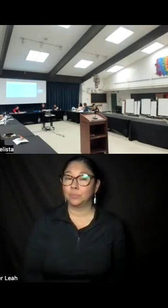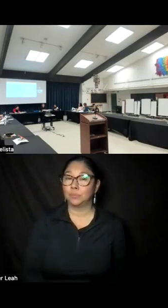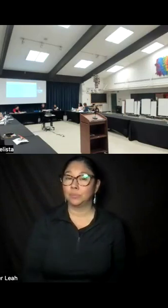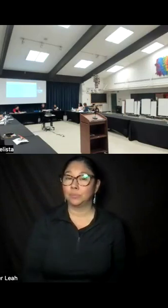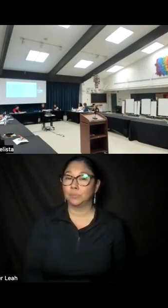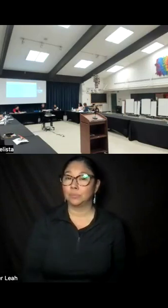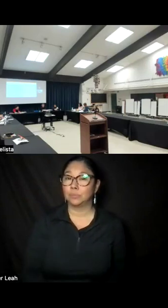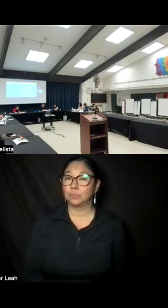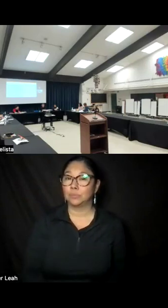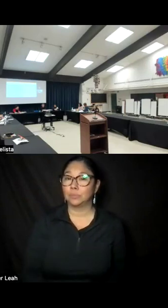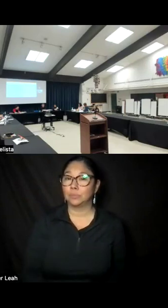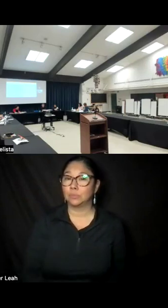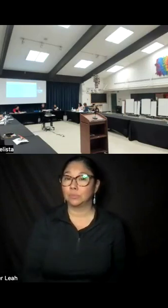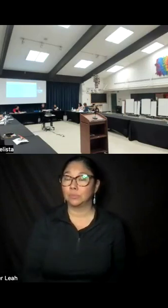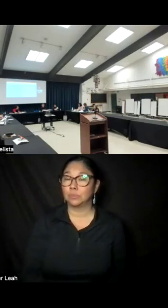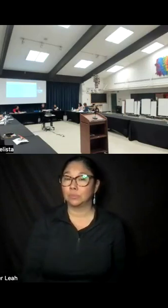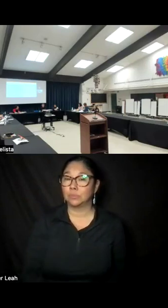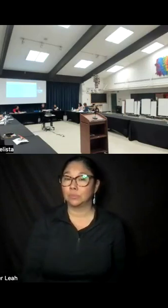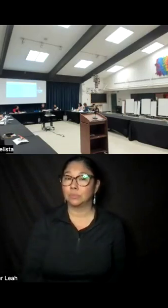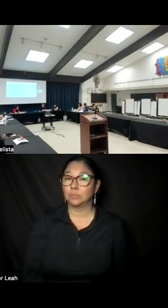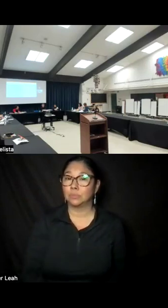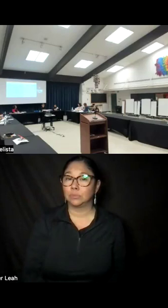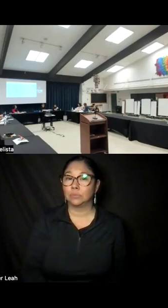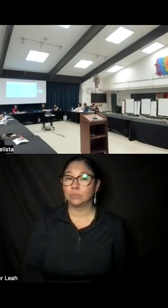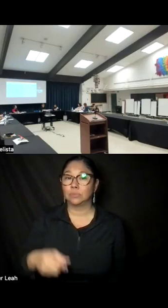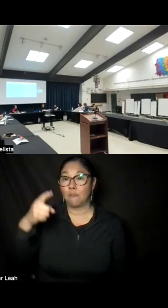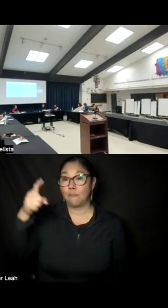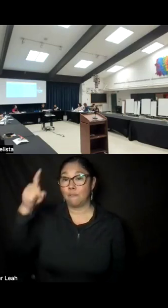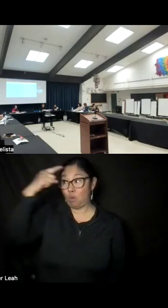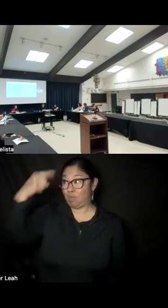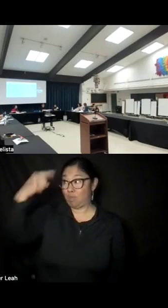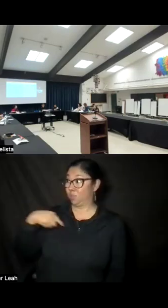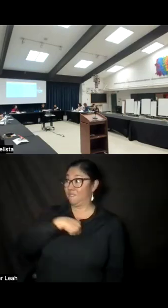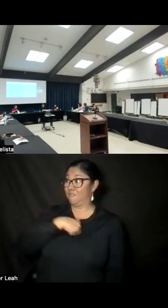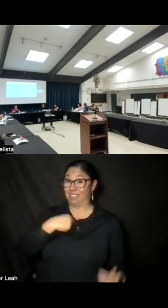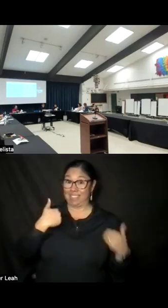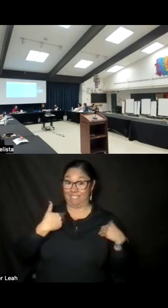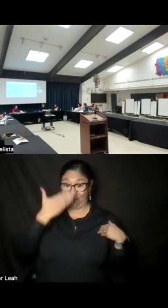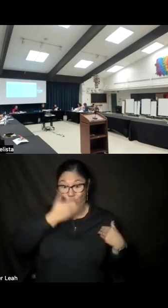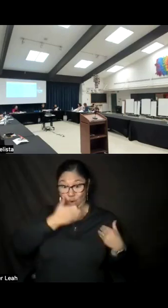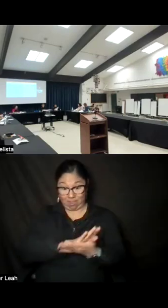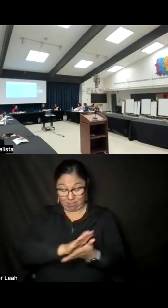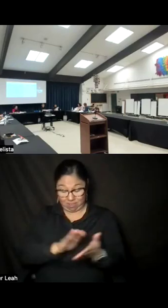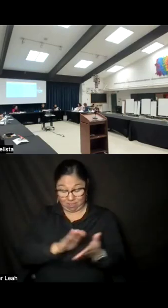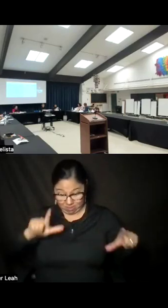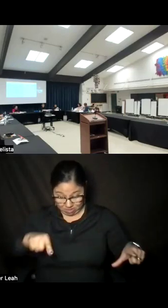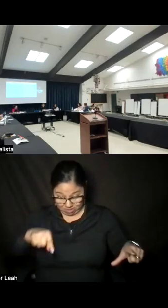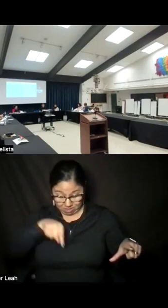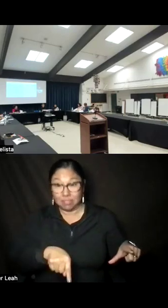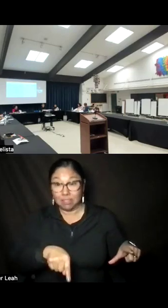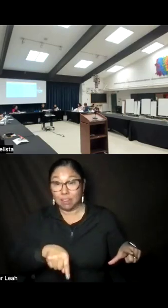I lost it. And so, for those of us with it in front of us, it is,